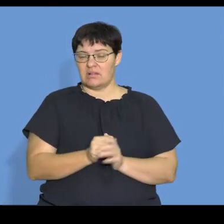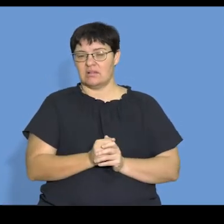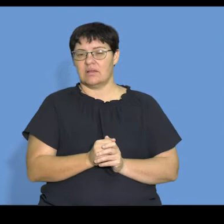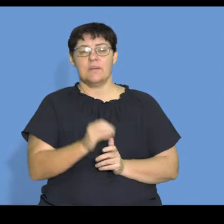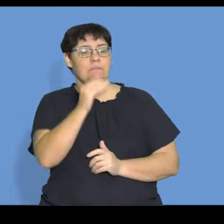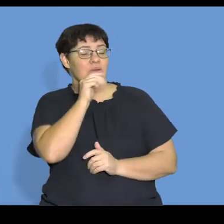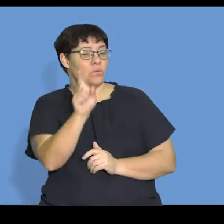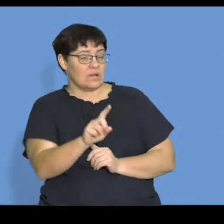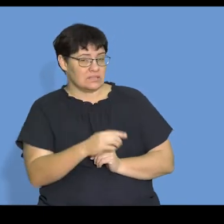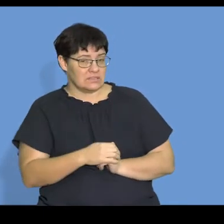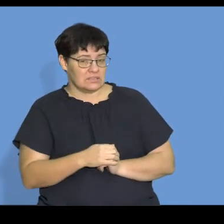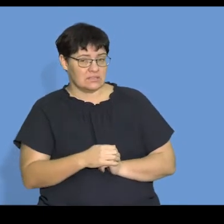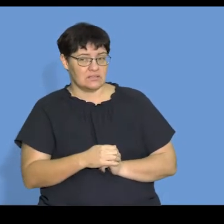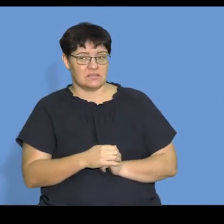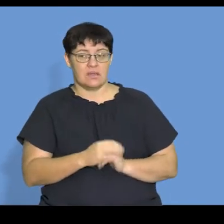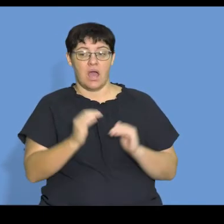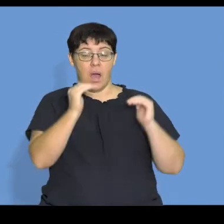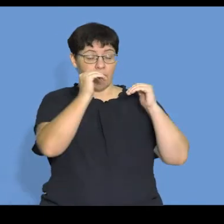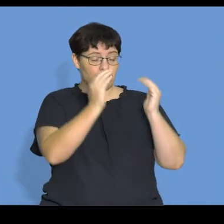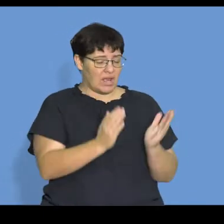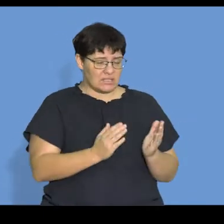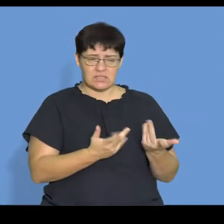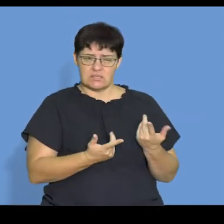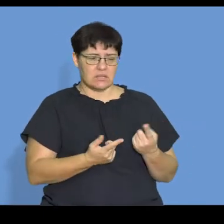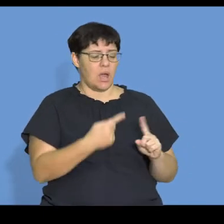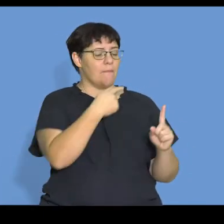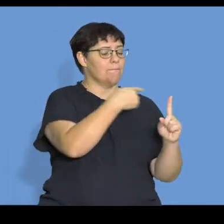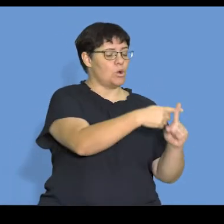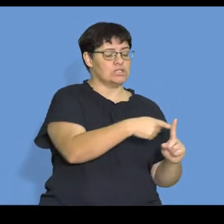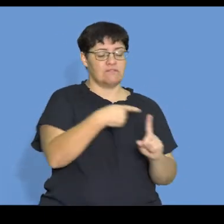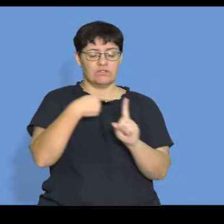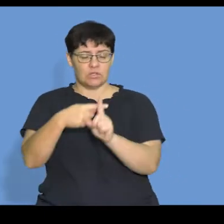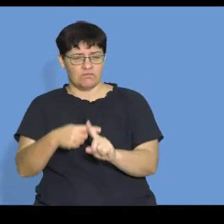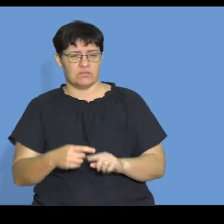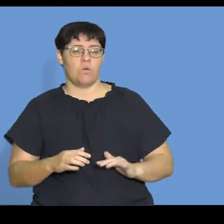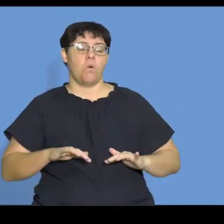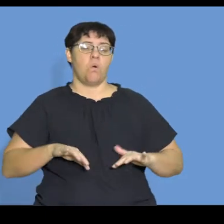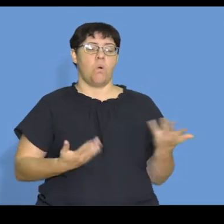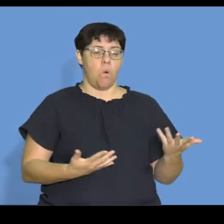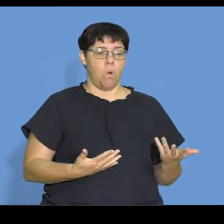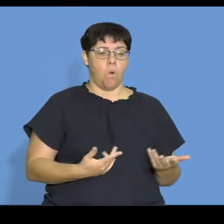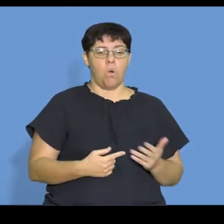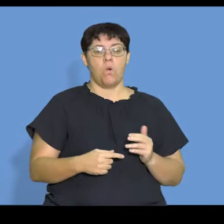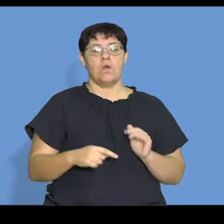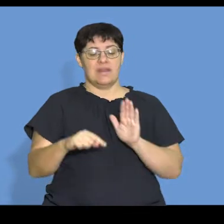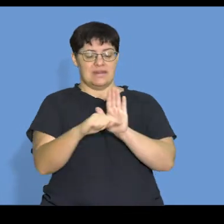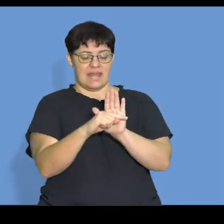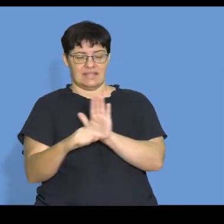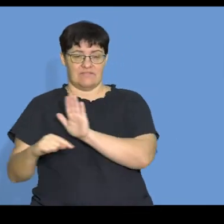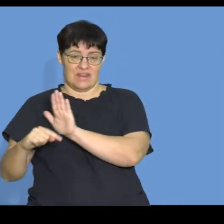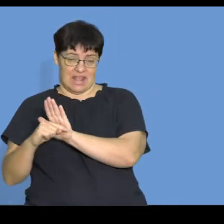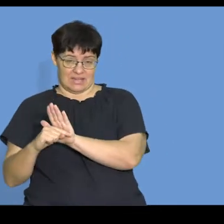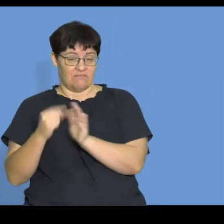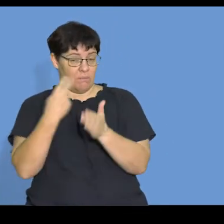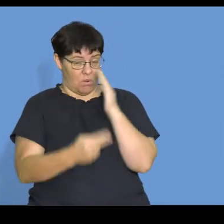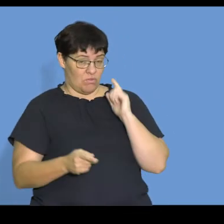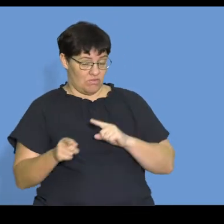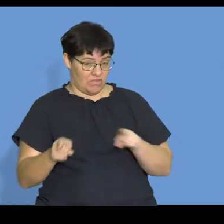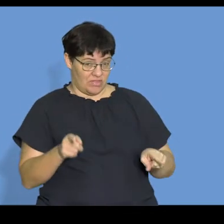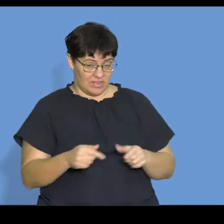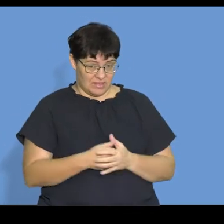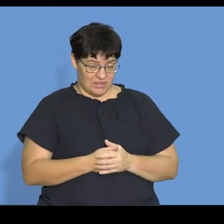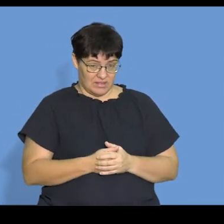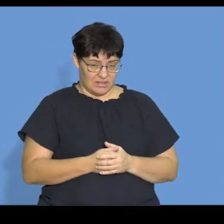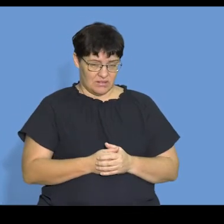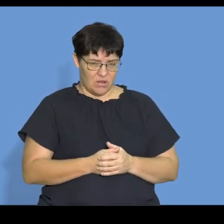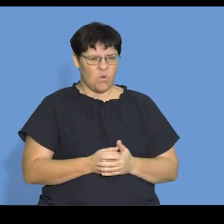means that my two brackets can either be positive and positive or negative and negative. I will tell you